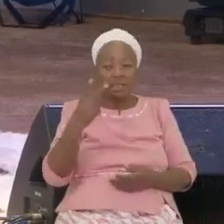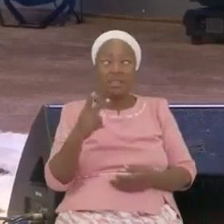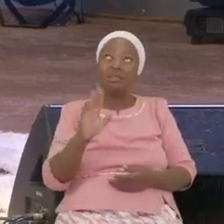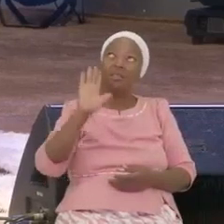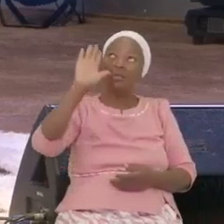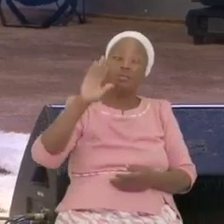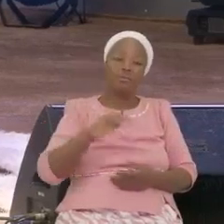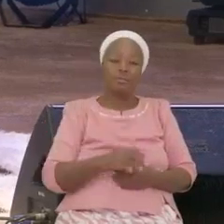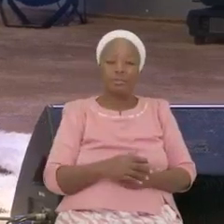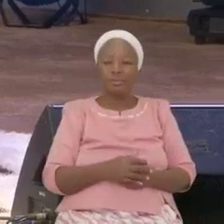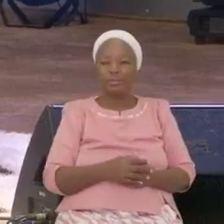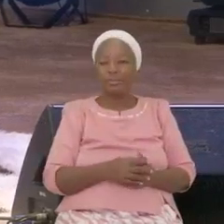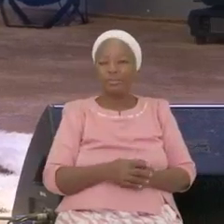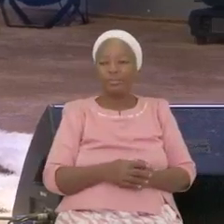him.